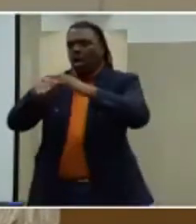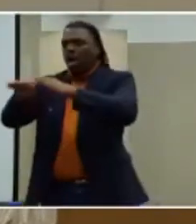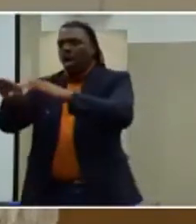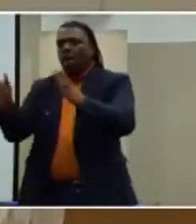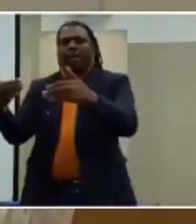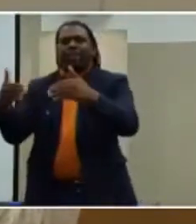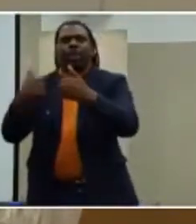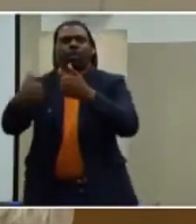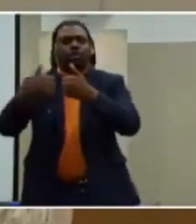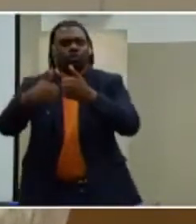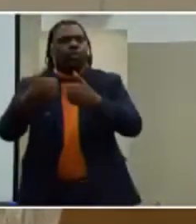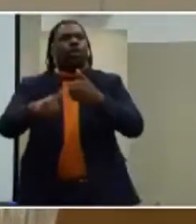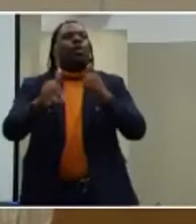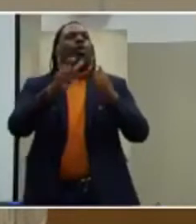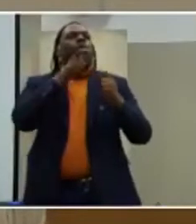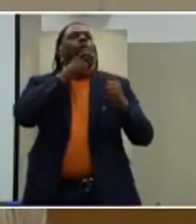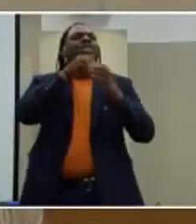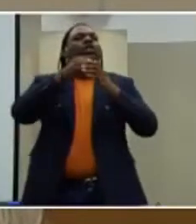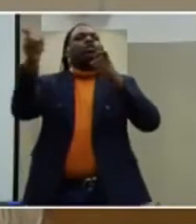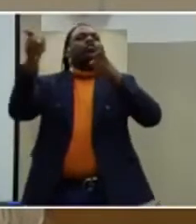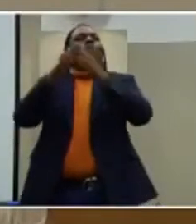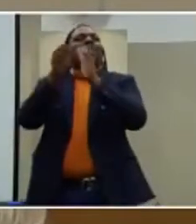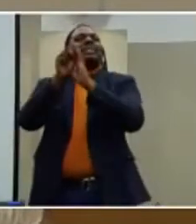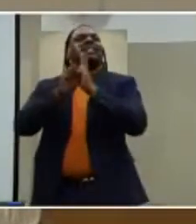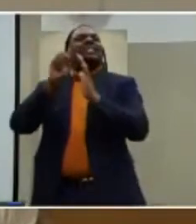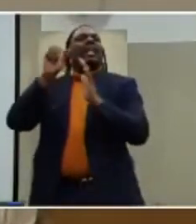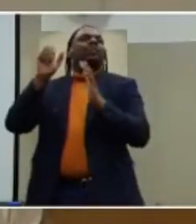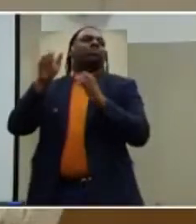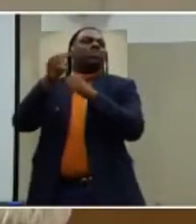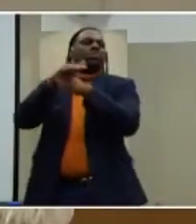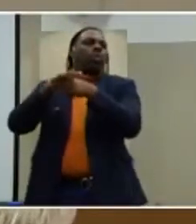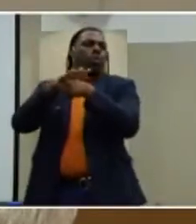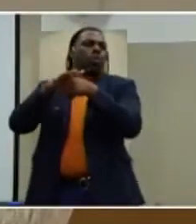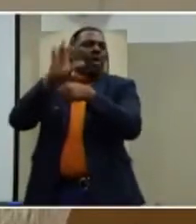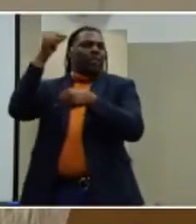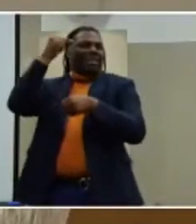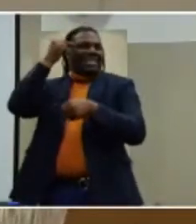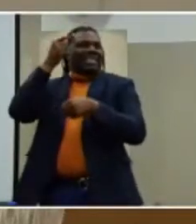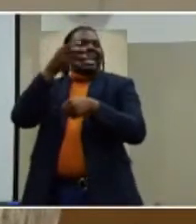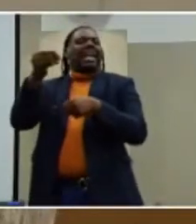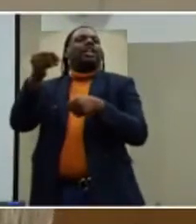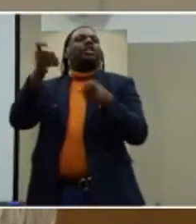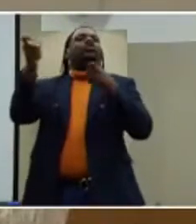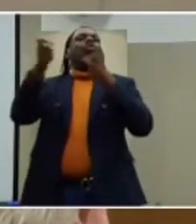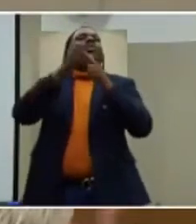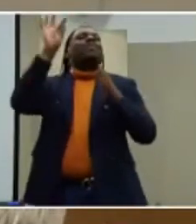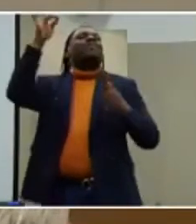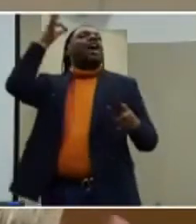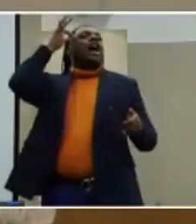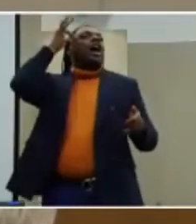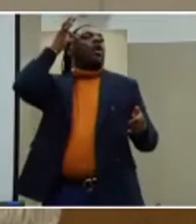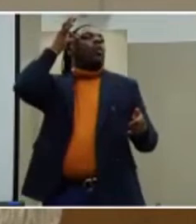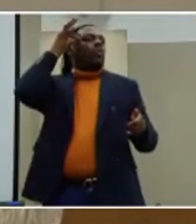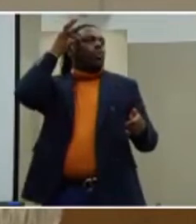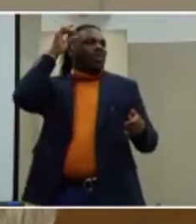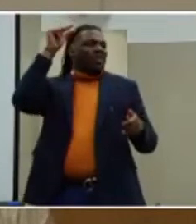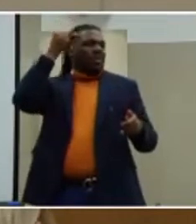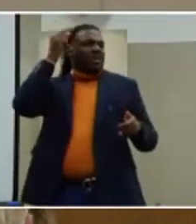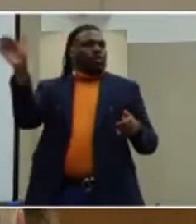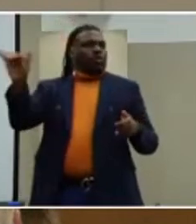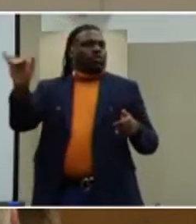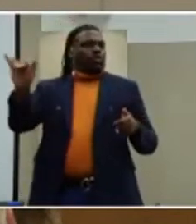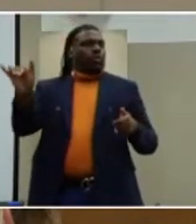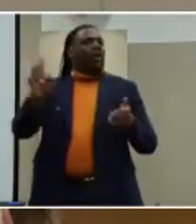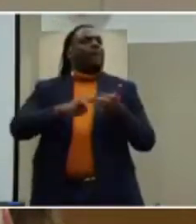are under the control of state and local governments and under control of the federal government if they're where they